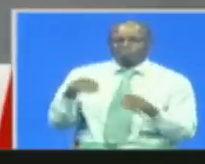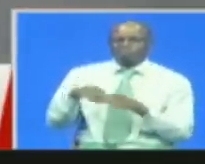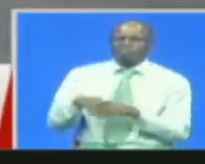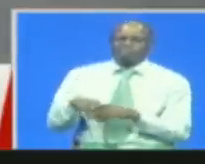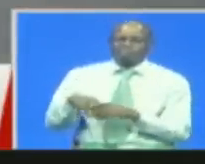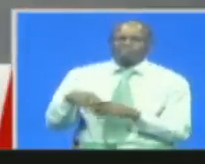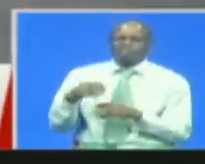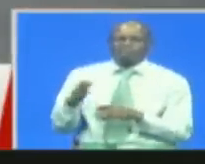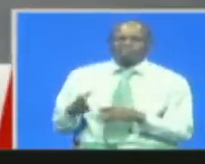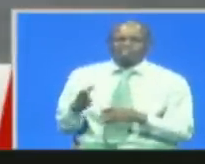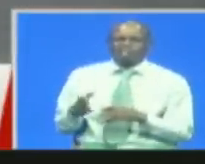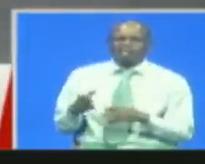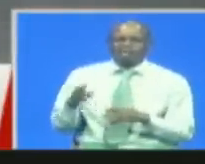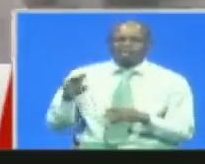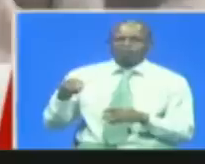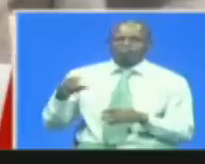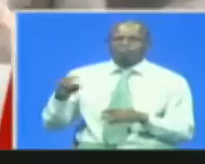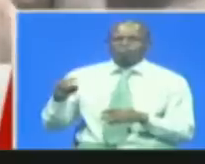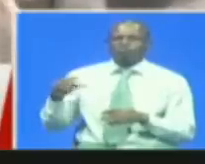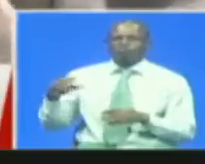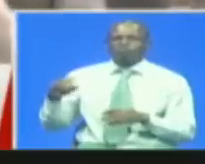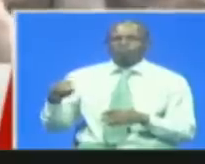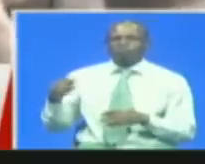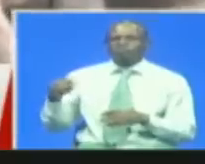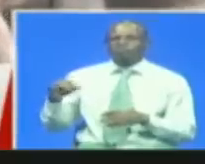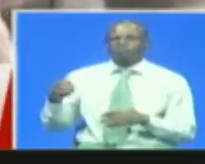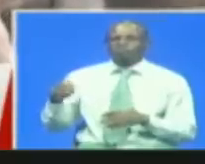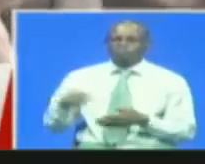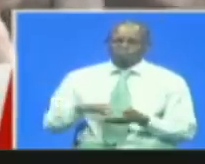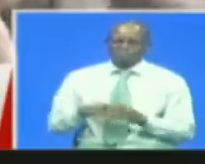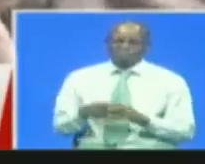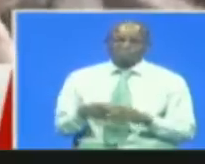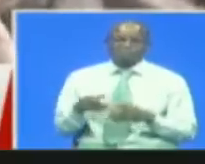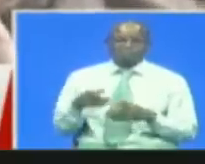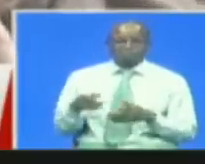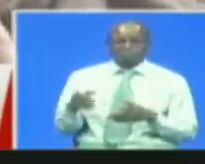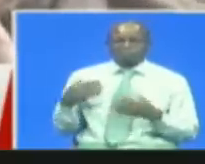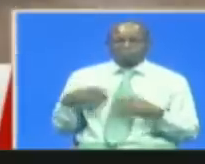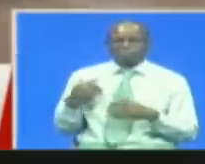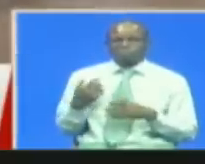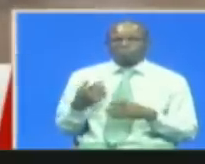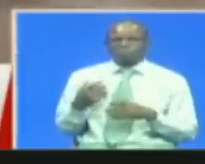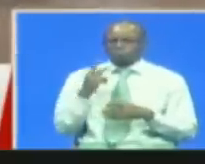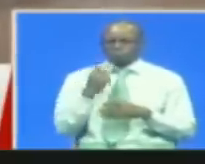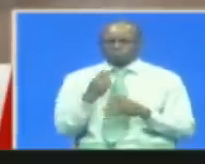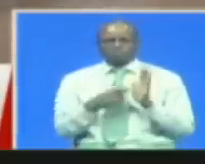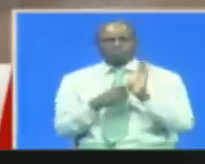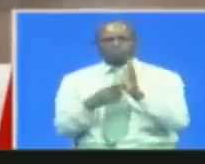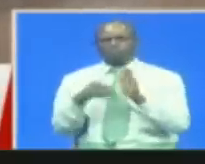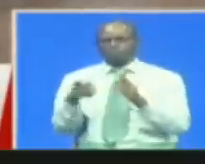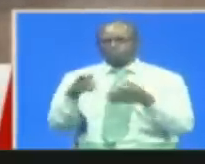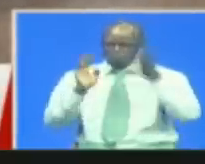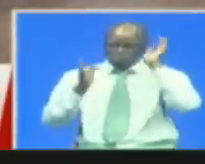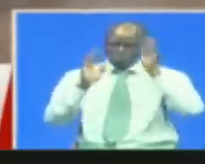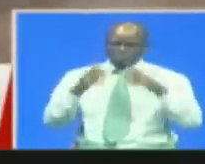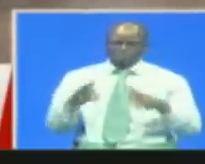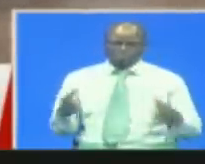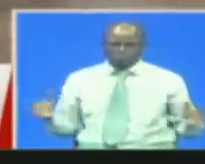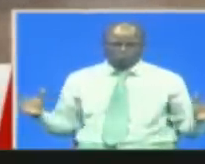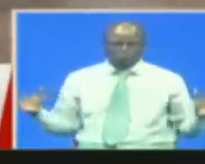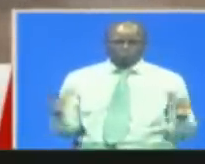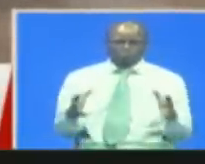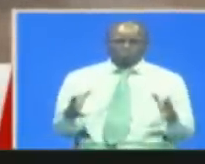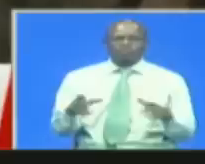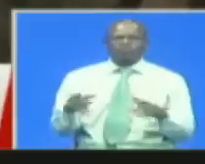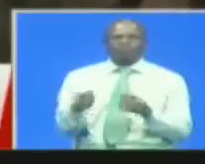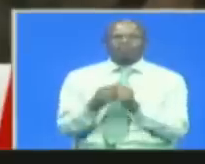caught on film violently beating frightened donkeys who were crammed so tightly together that they could barely move. The activists want